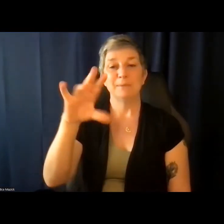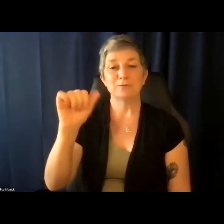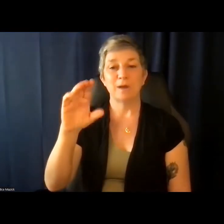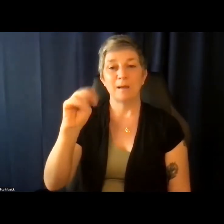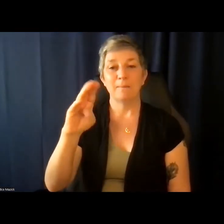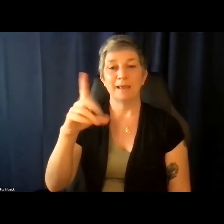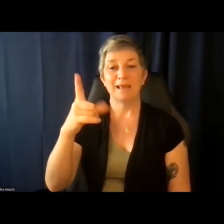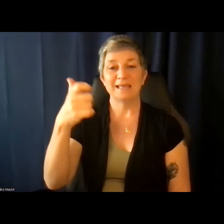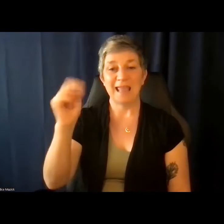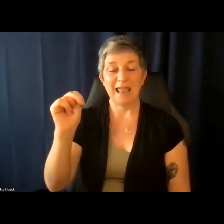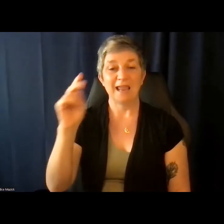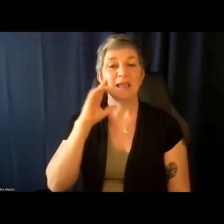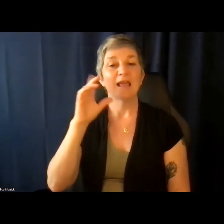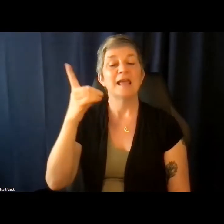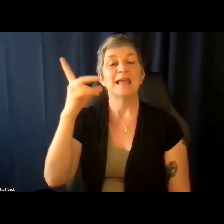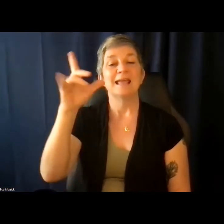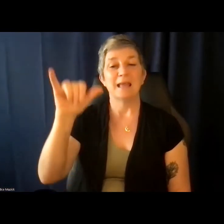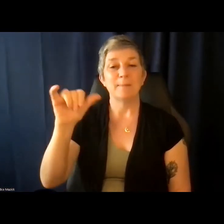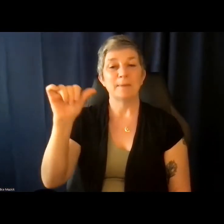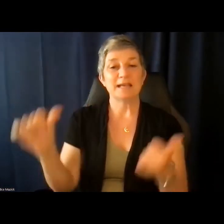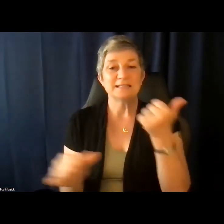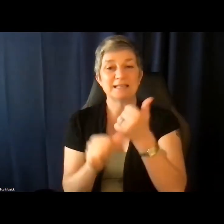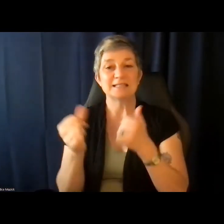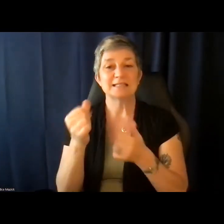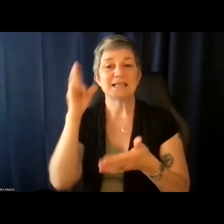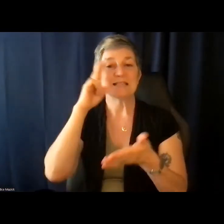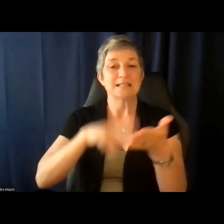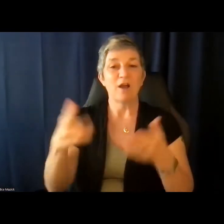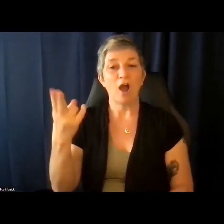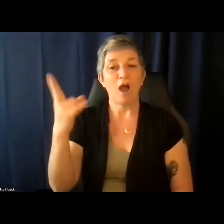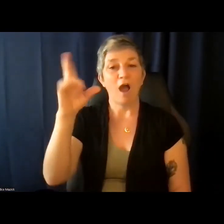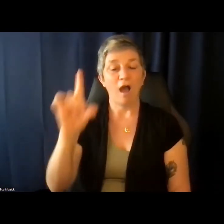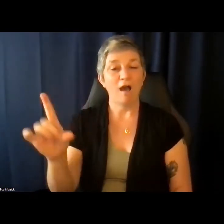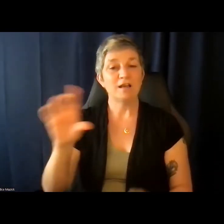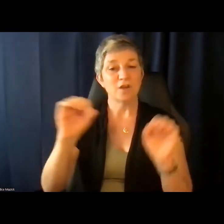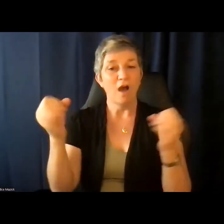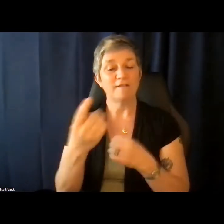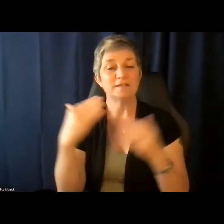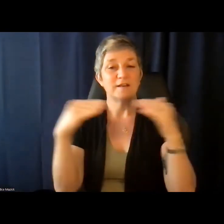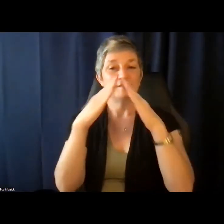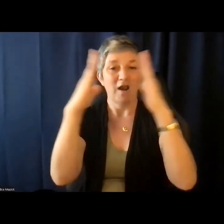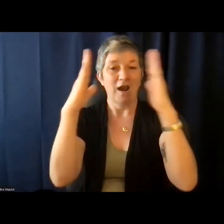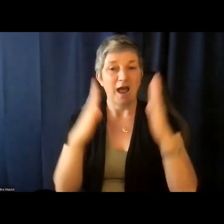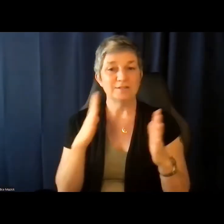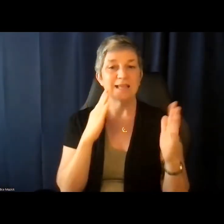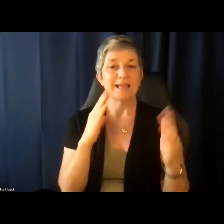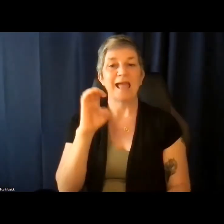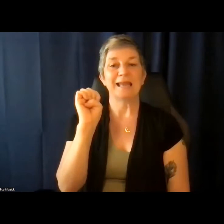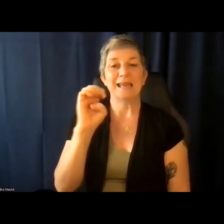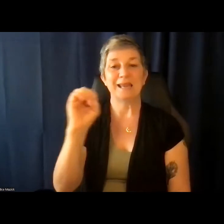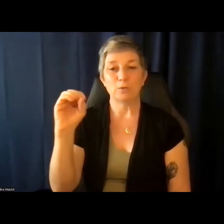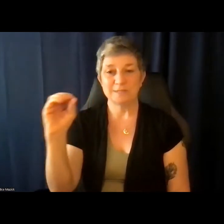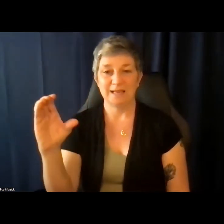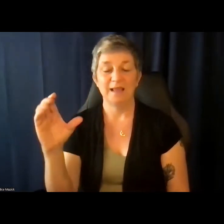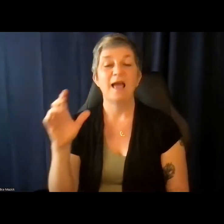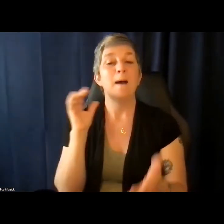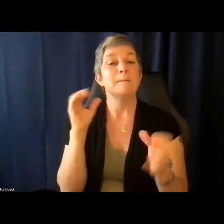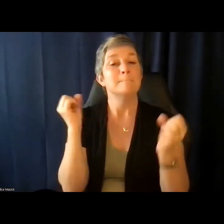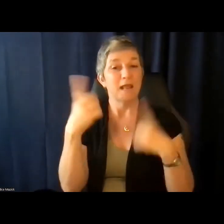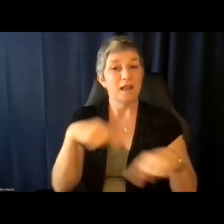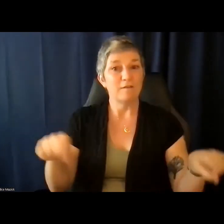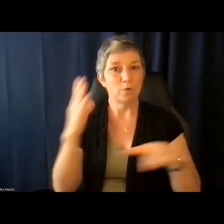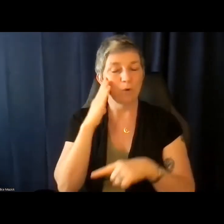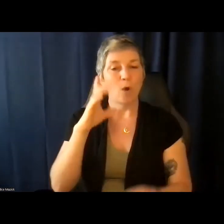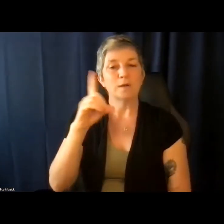Principal Deputy Assistant Secretary of HUD's Office of Fair Housing and Equal Opportunity. As many of you know, Demetria